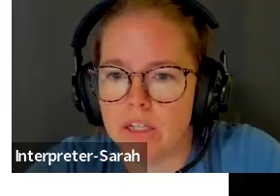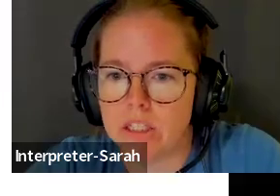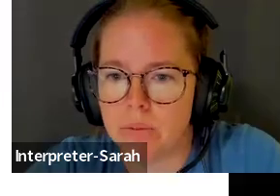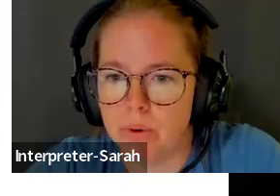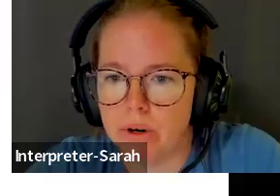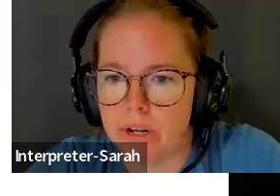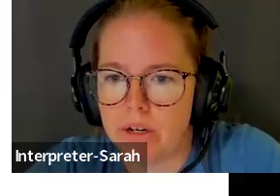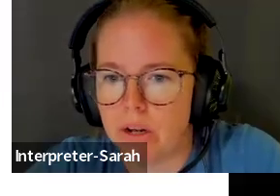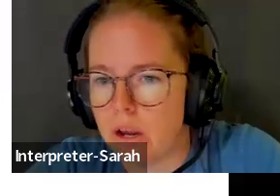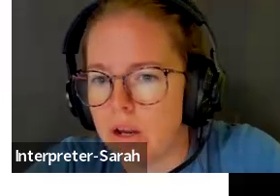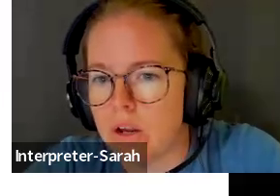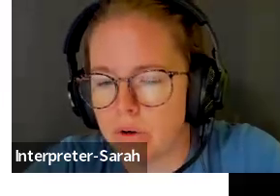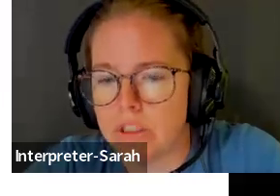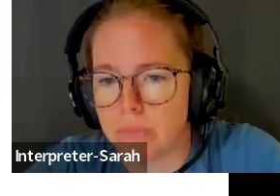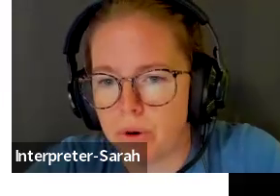provide